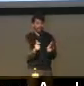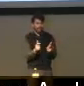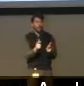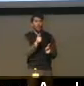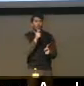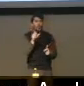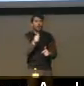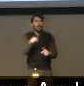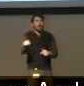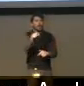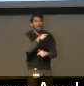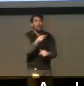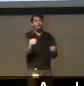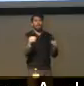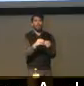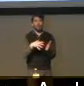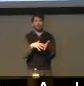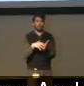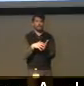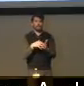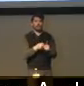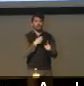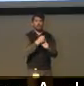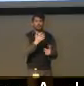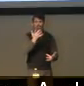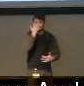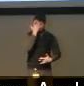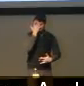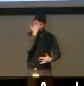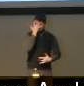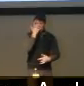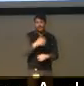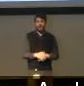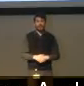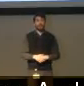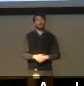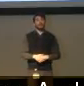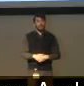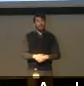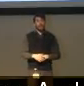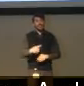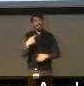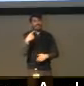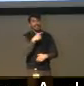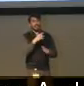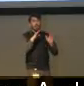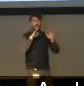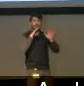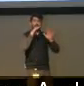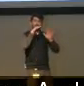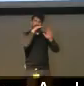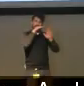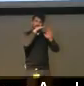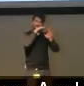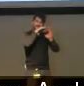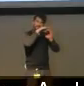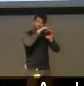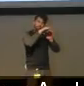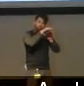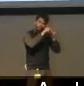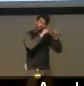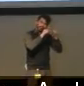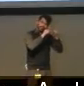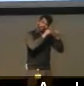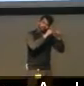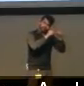balanced. I think there's going to be a long tail to this. So this plateau is going to last for some period of time. So we need to